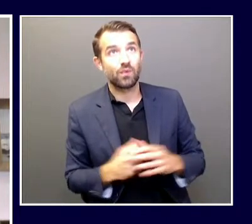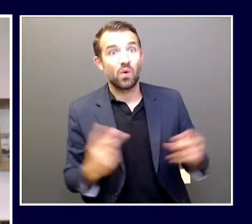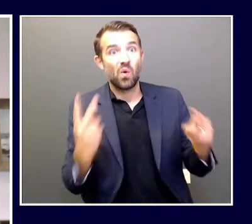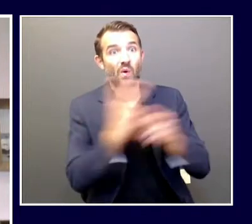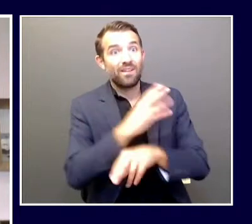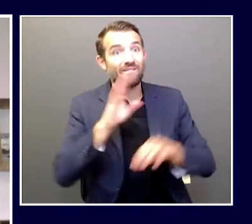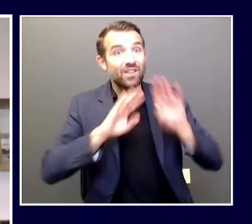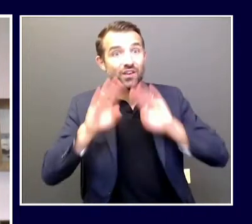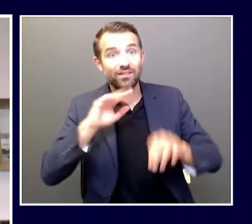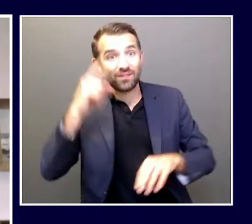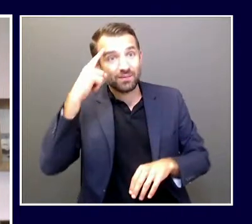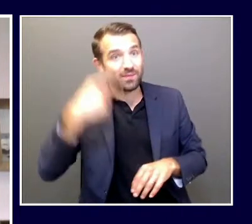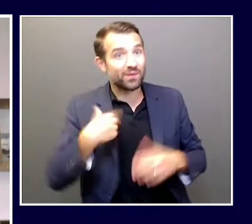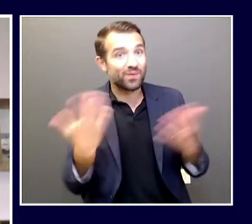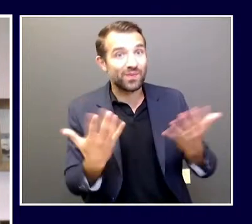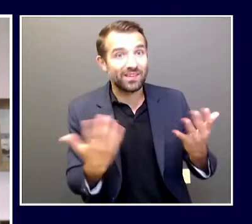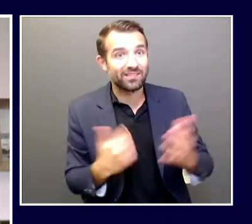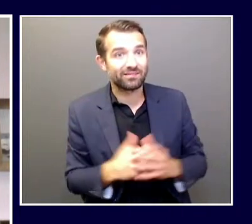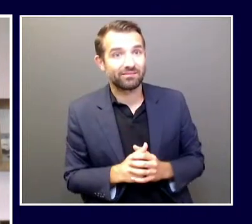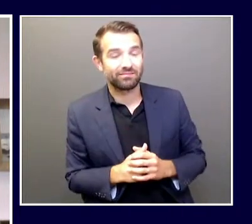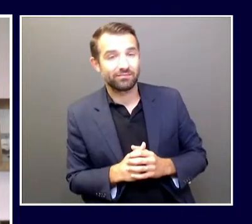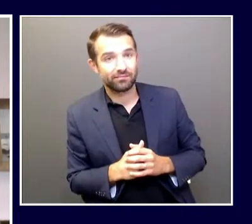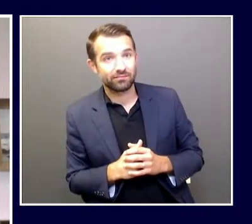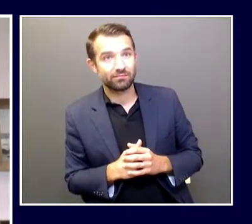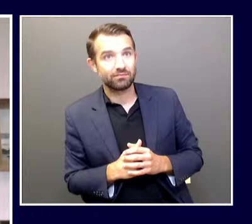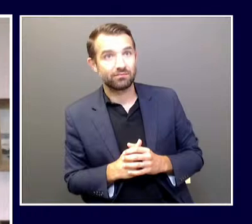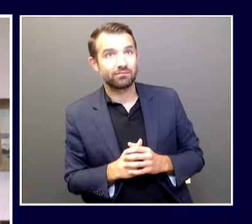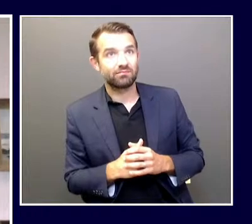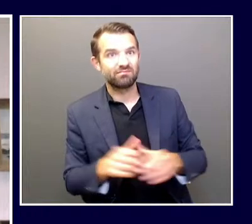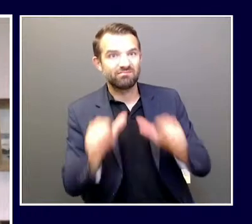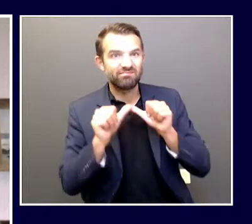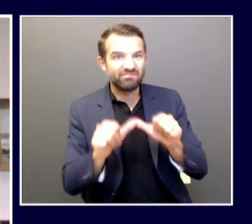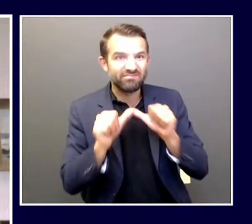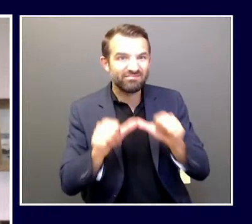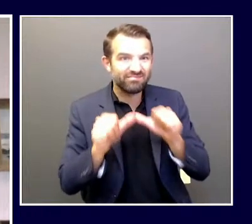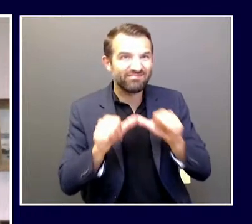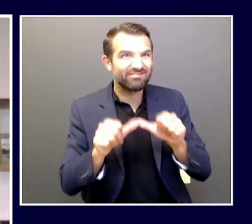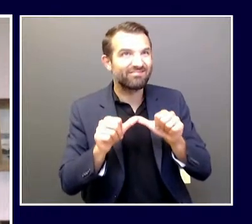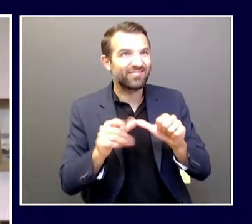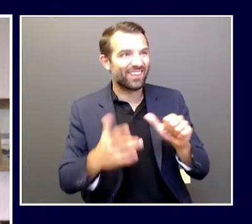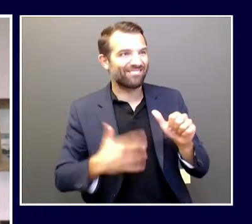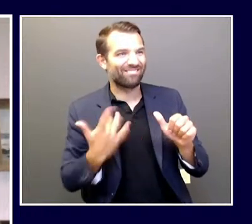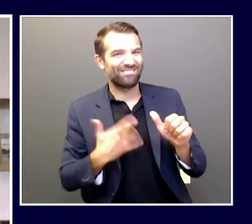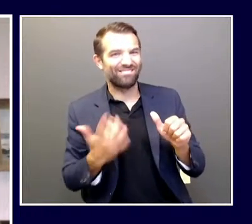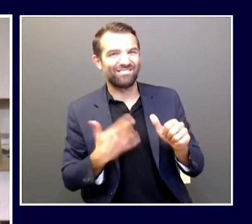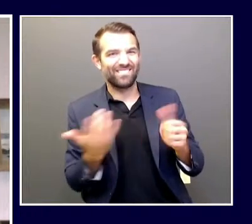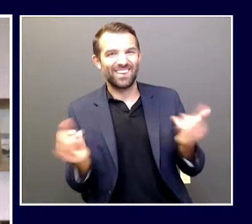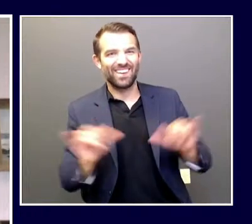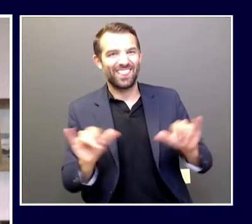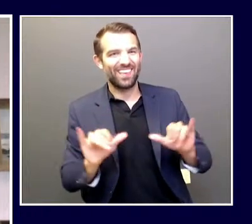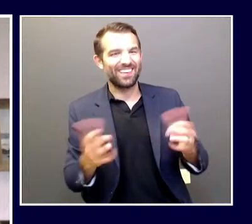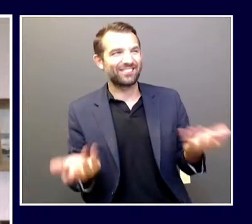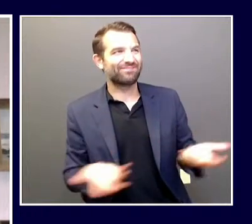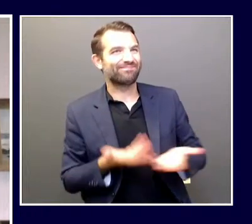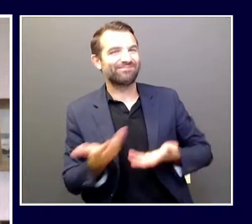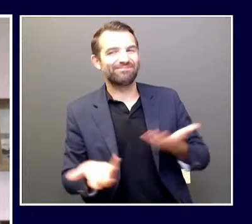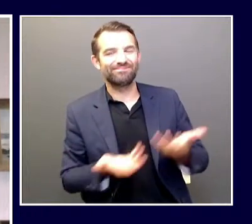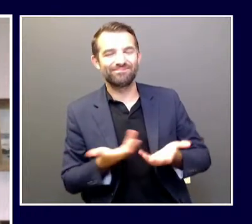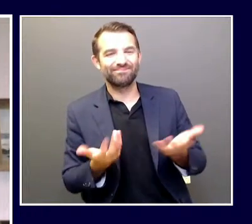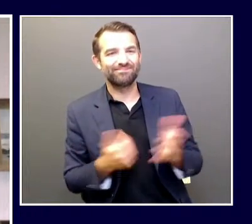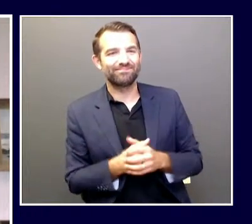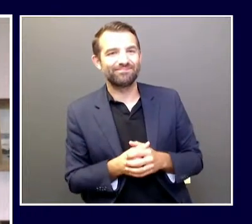now is this persistent sense of an elusive promise that just never seems to come